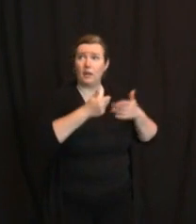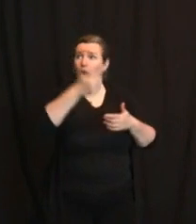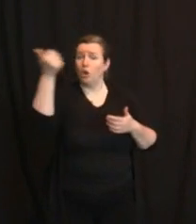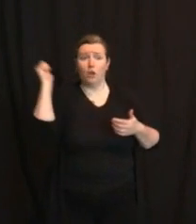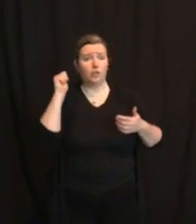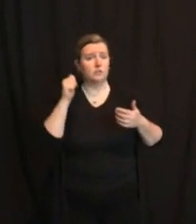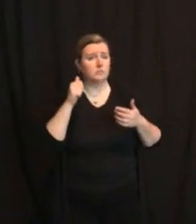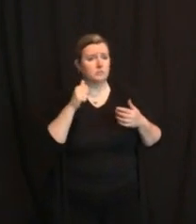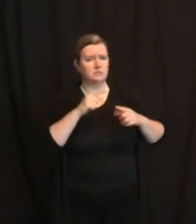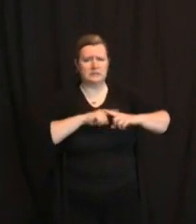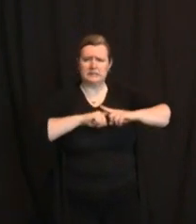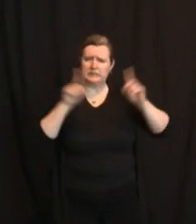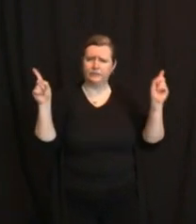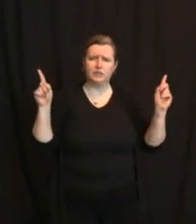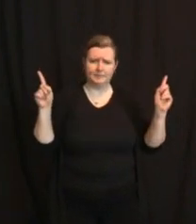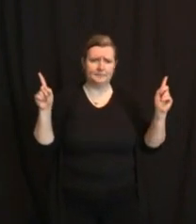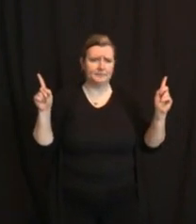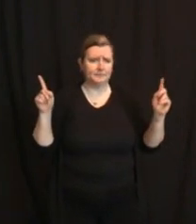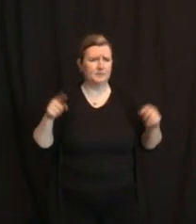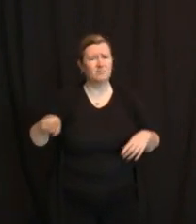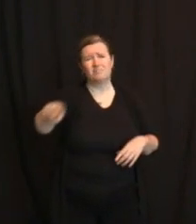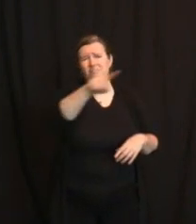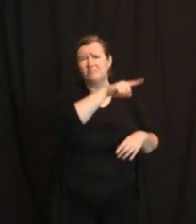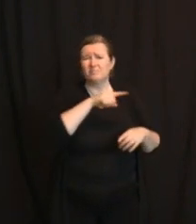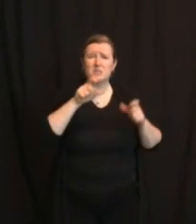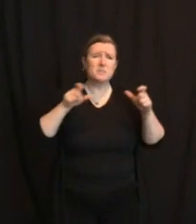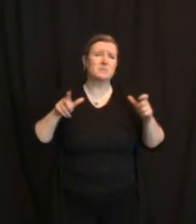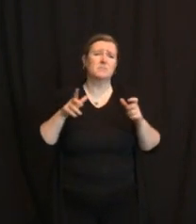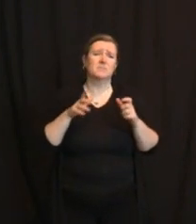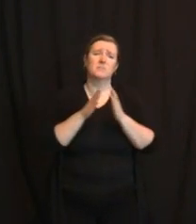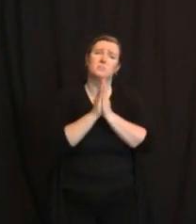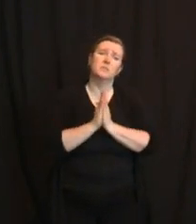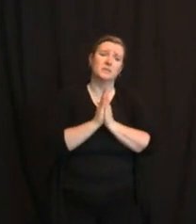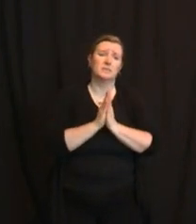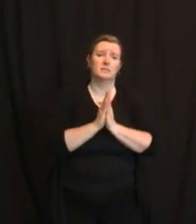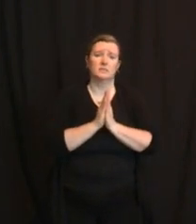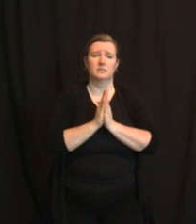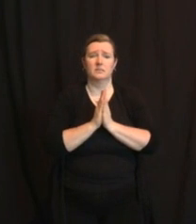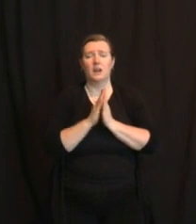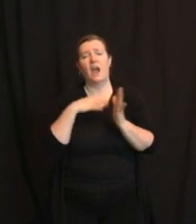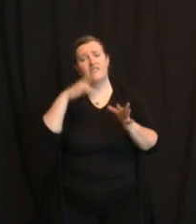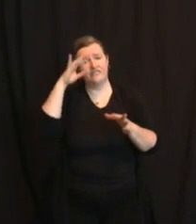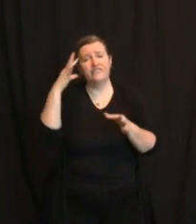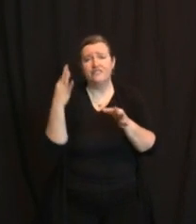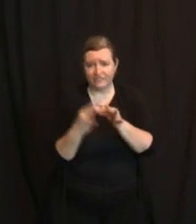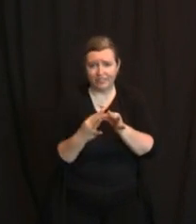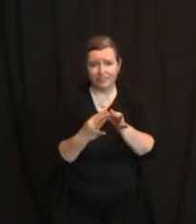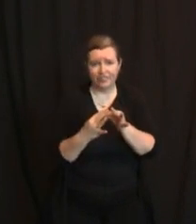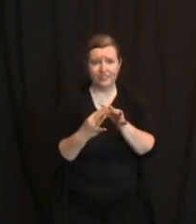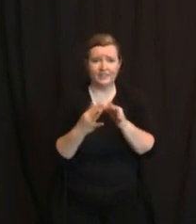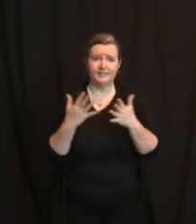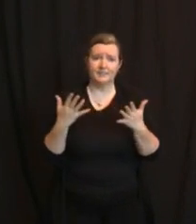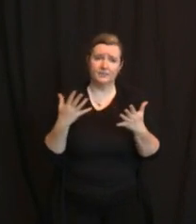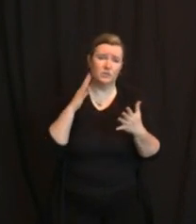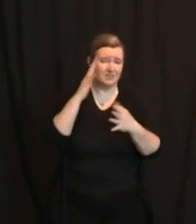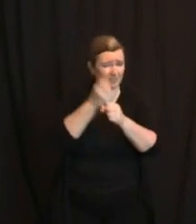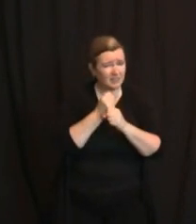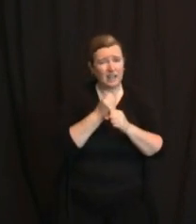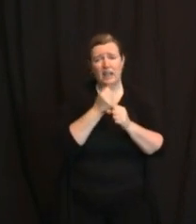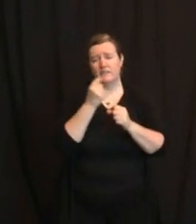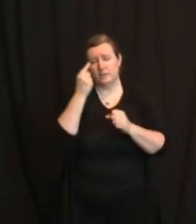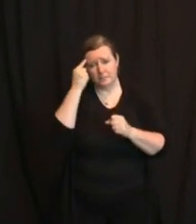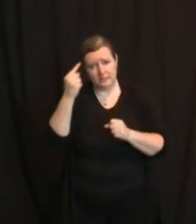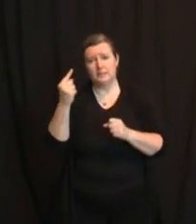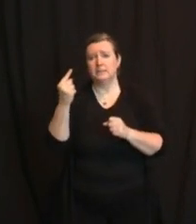before. So to folks out there, please keep the faith. Again, to repeat something we've said every day, you will get every single penny that